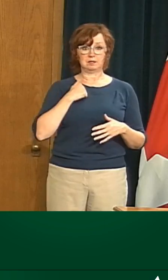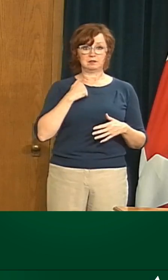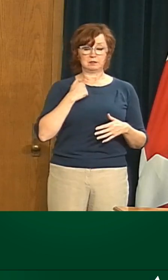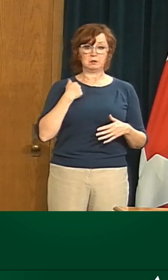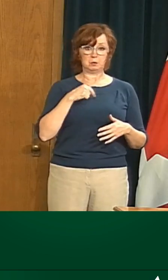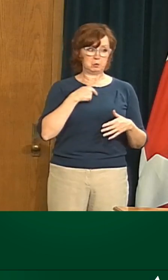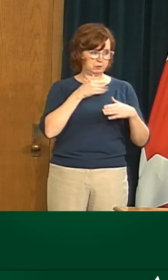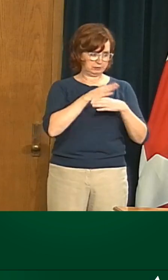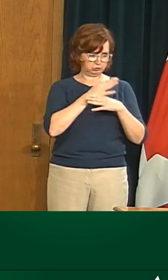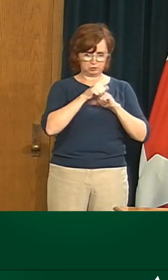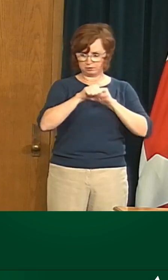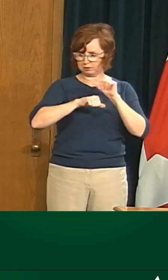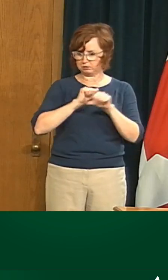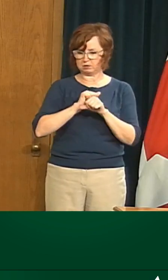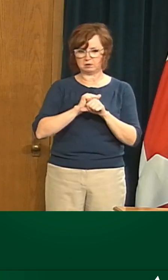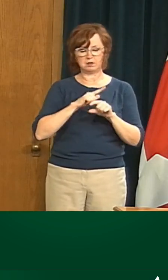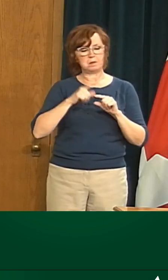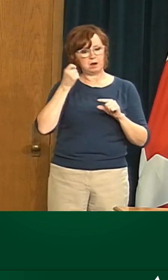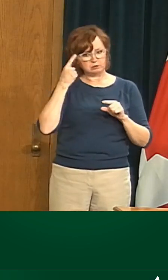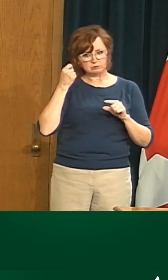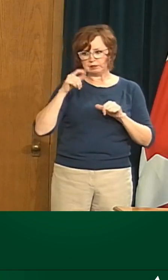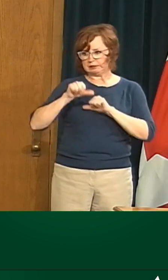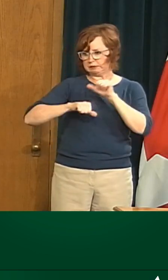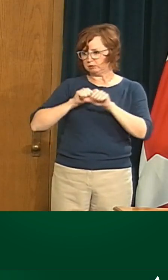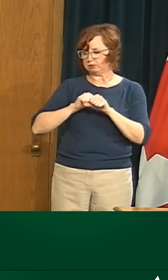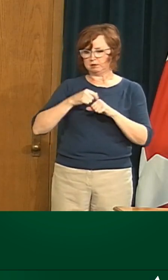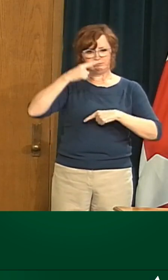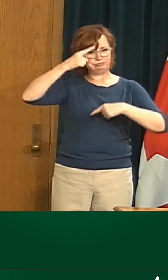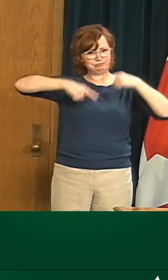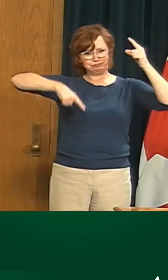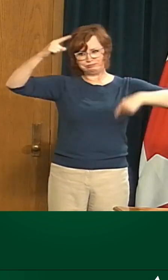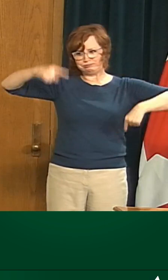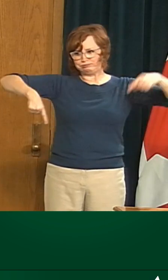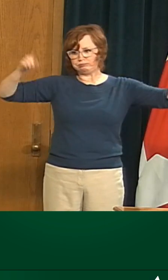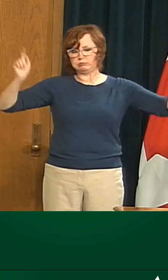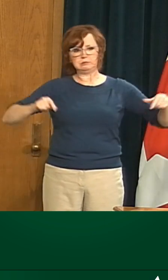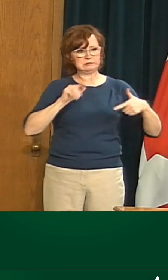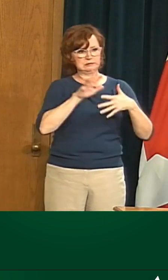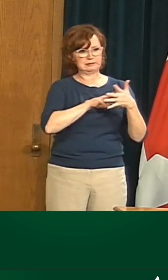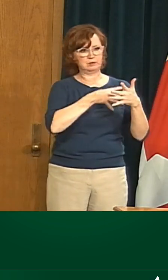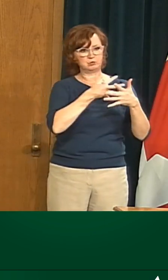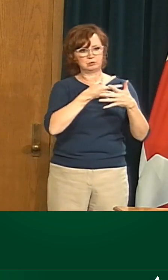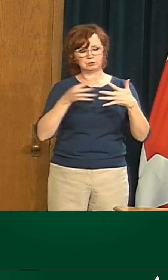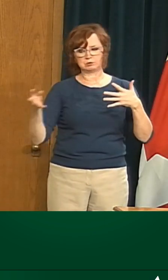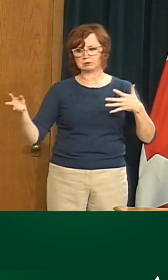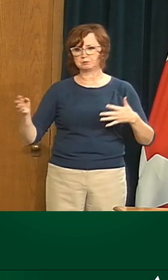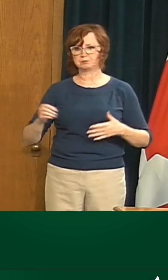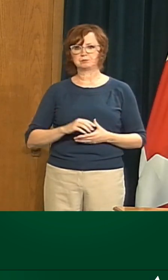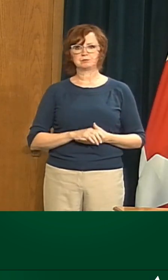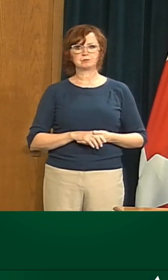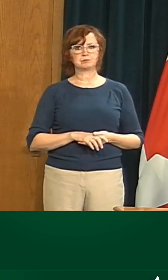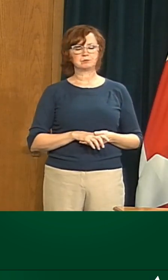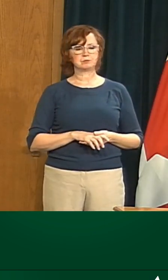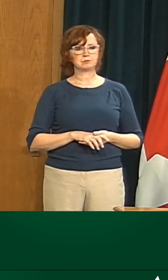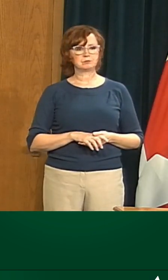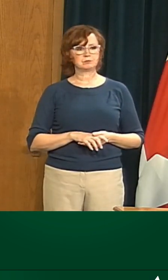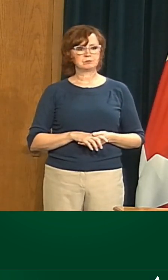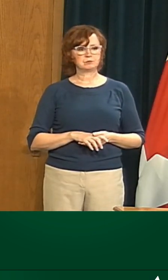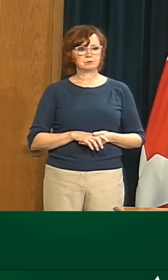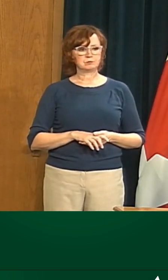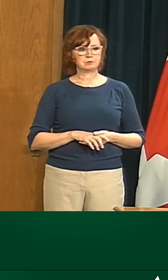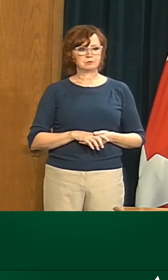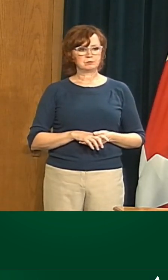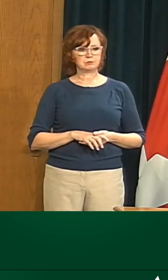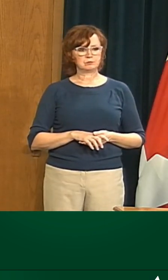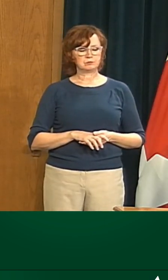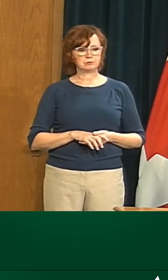but understand that there are regional differences in where we are with our COVID-19 approach, the results of that approach, and where